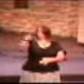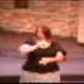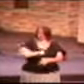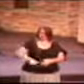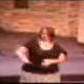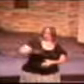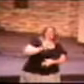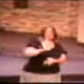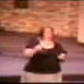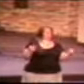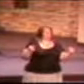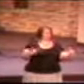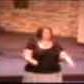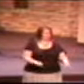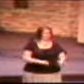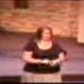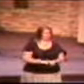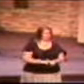come.